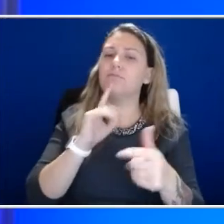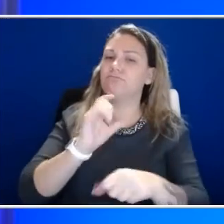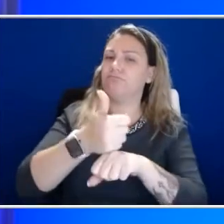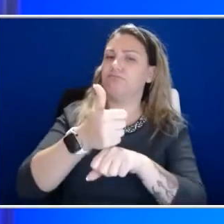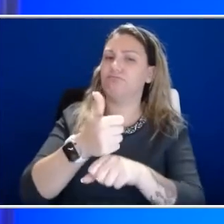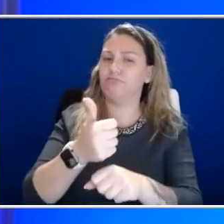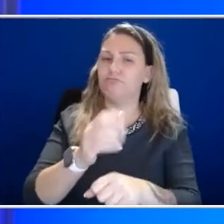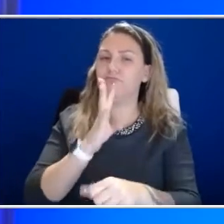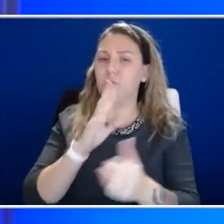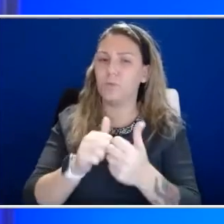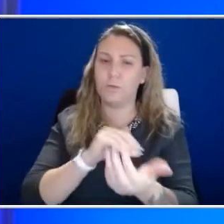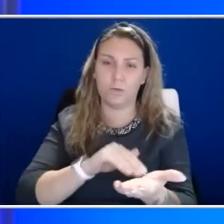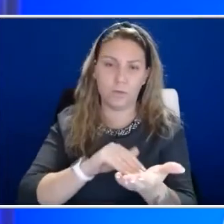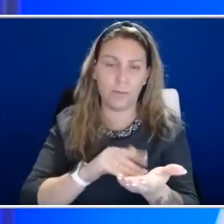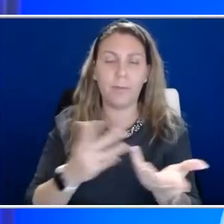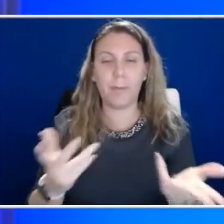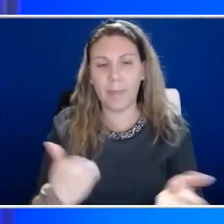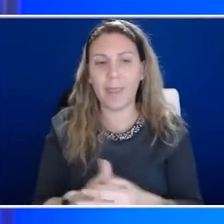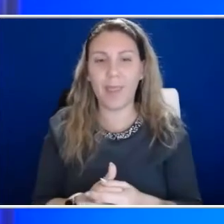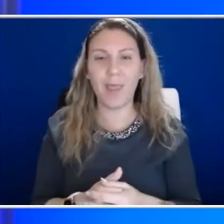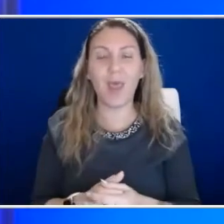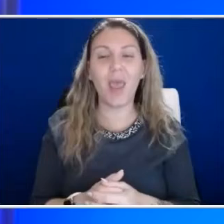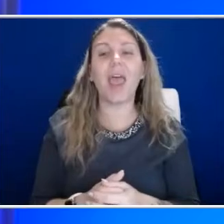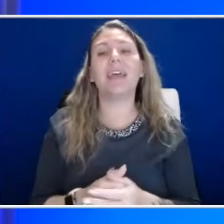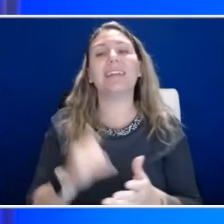then and if it's indicated,